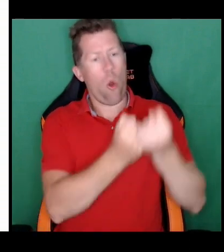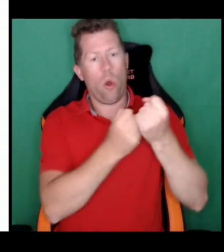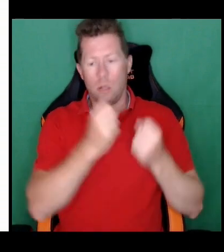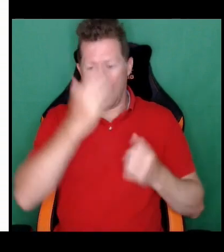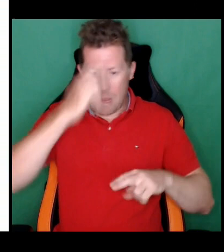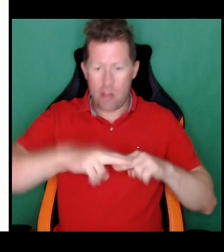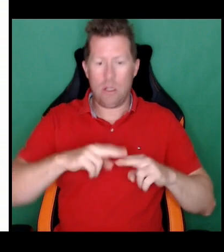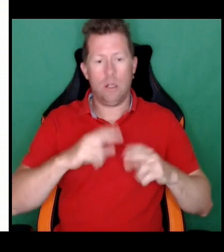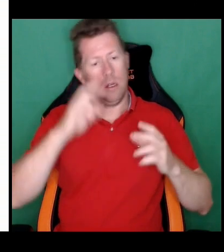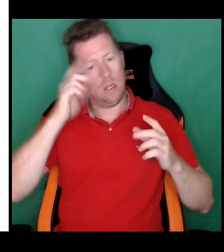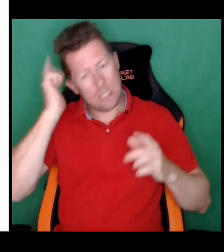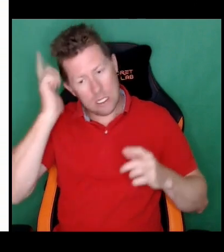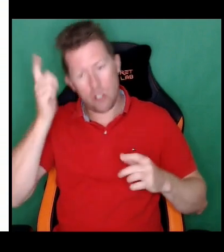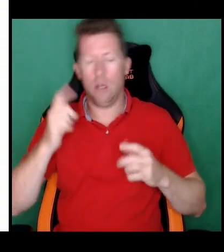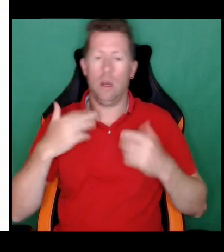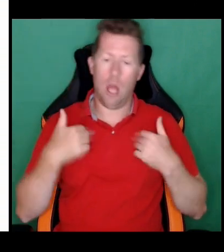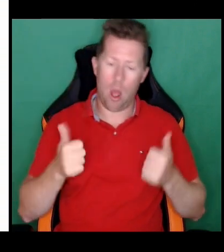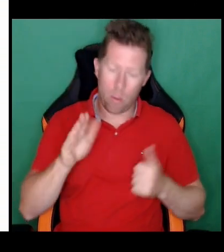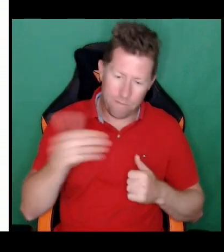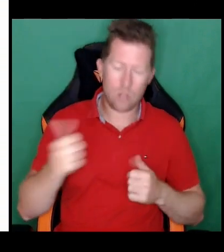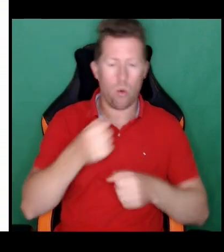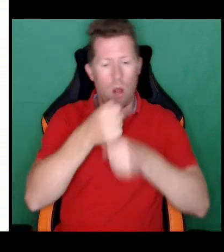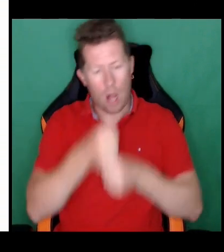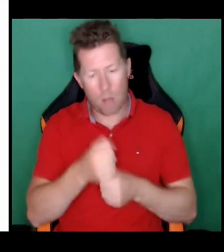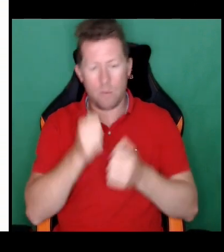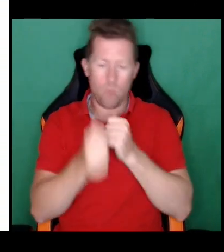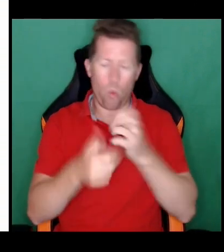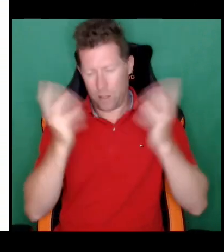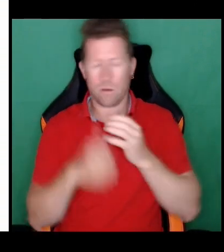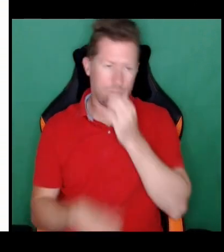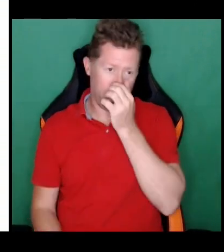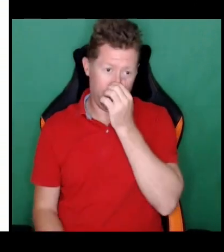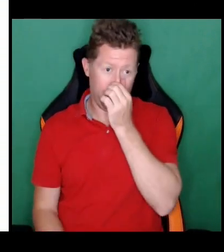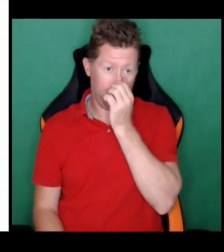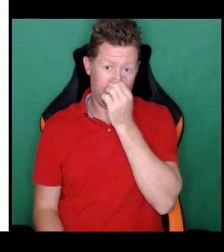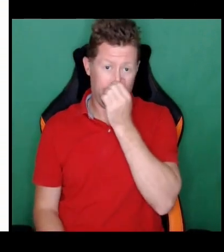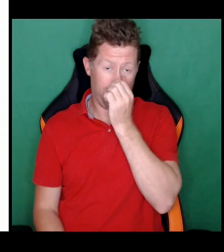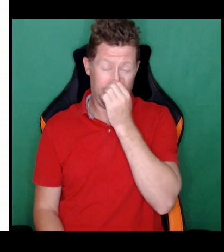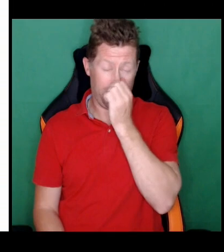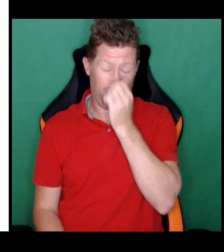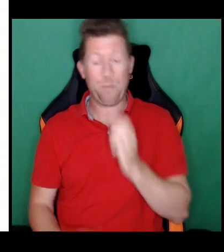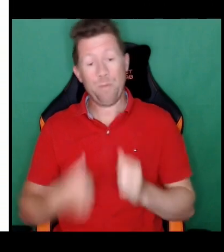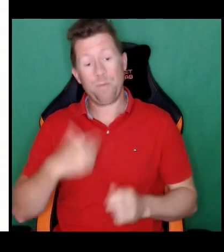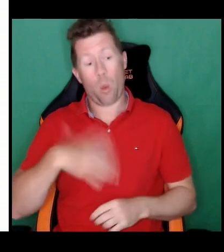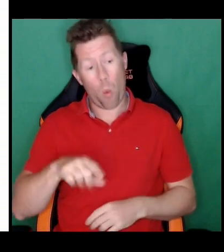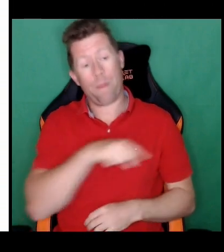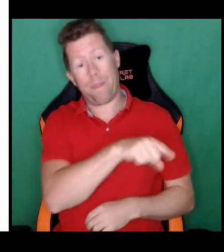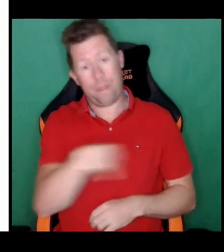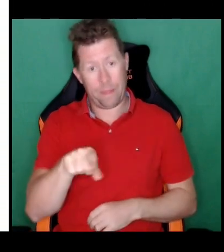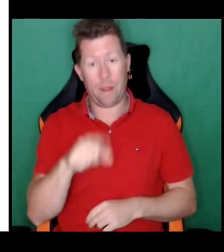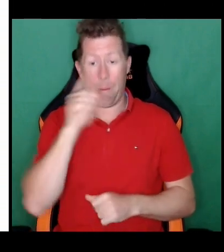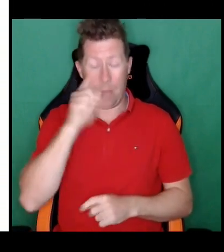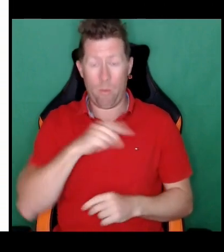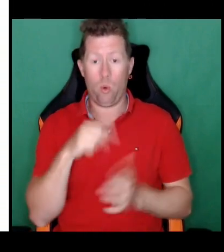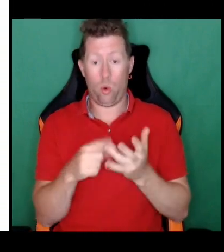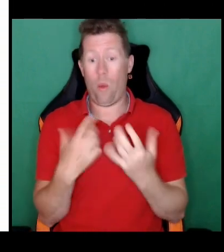educators, health professionals, club and sports influencers. We do want them to have access